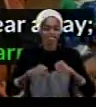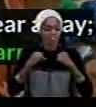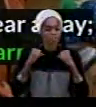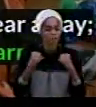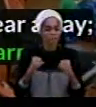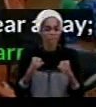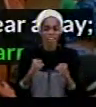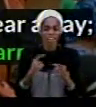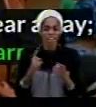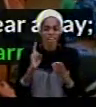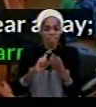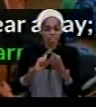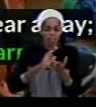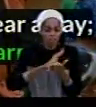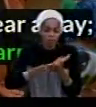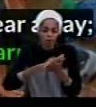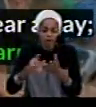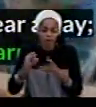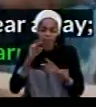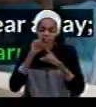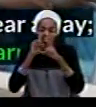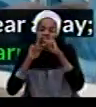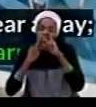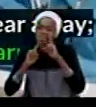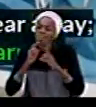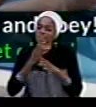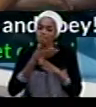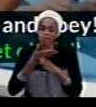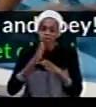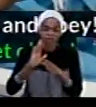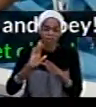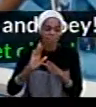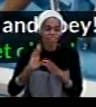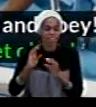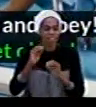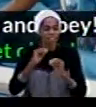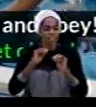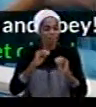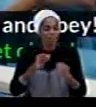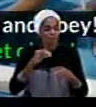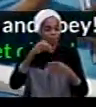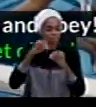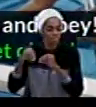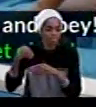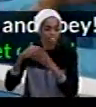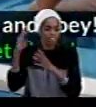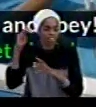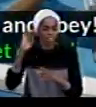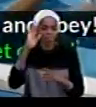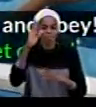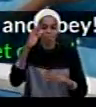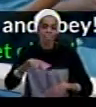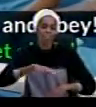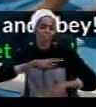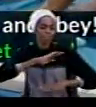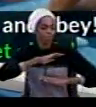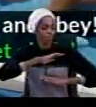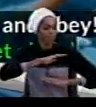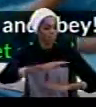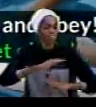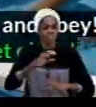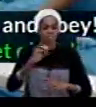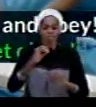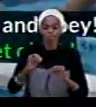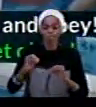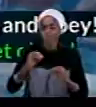the power to wipe the tear away. Oh, place in him your